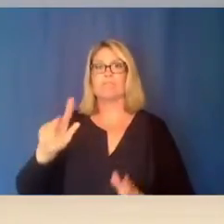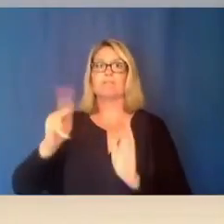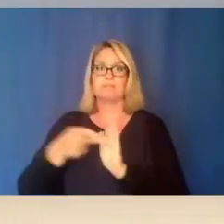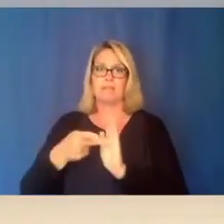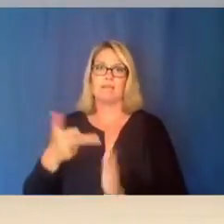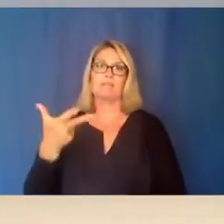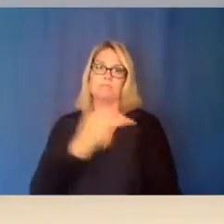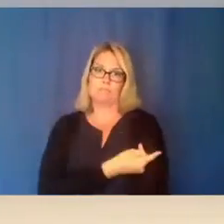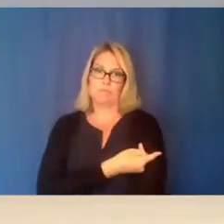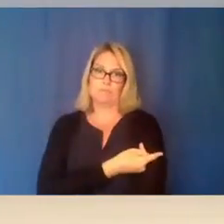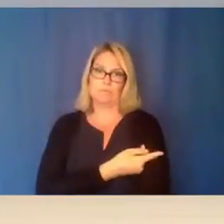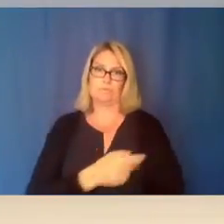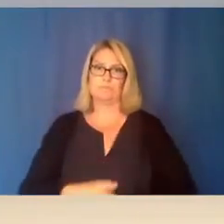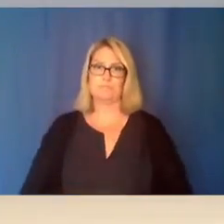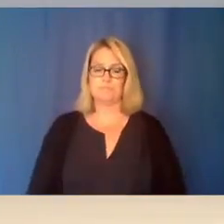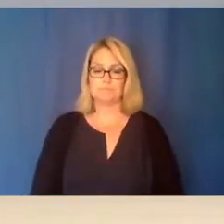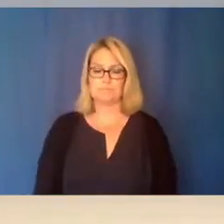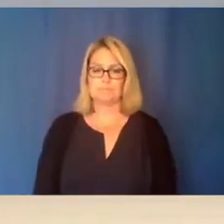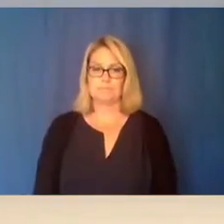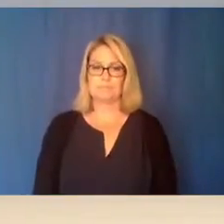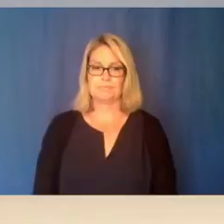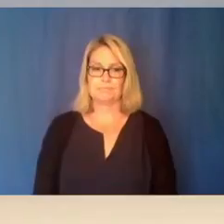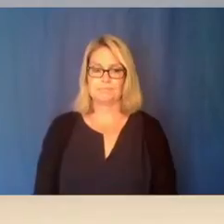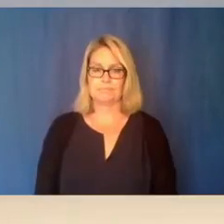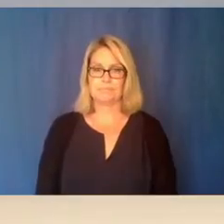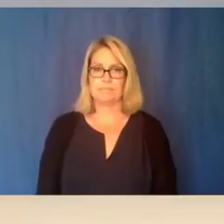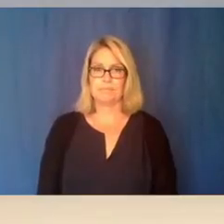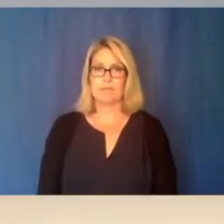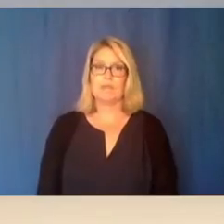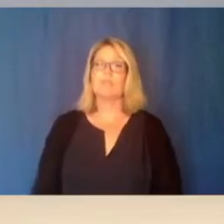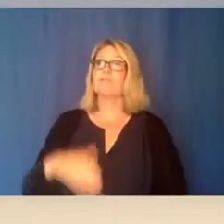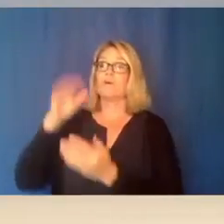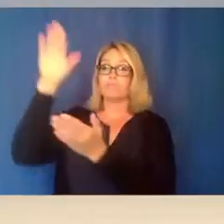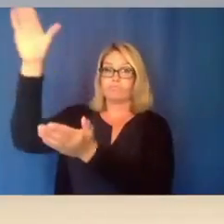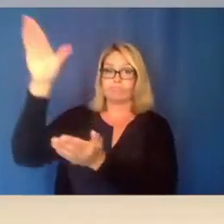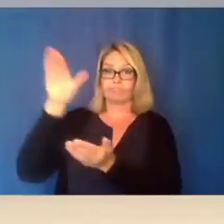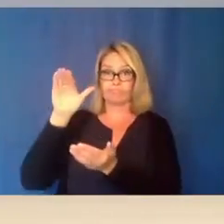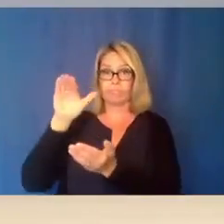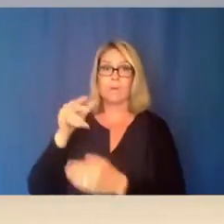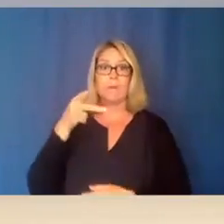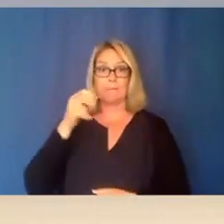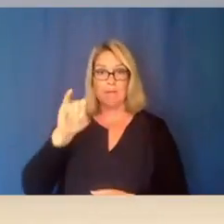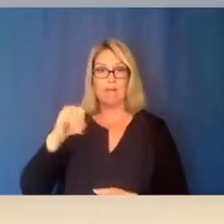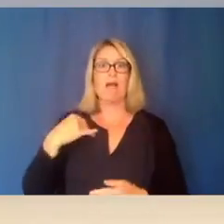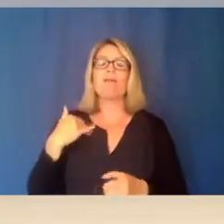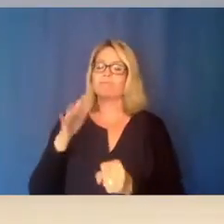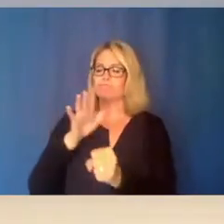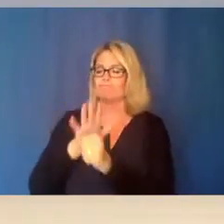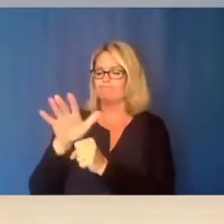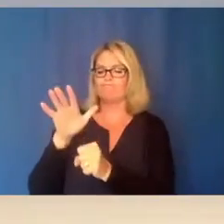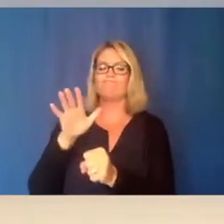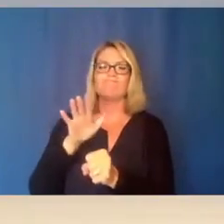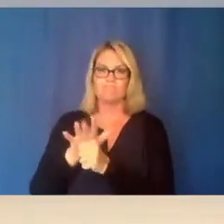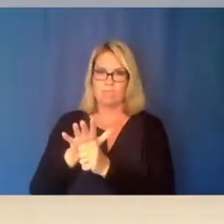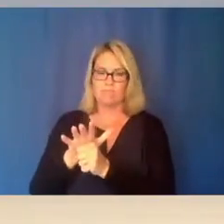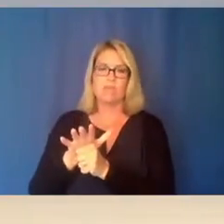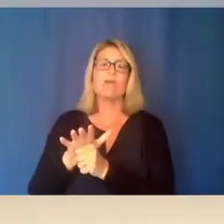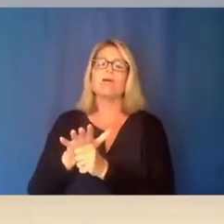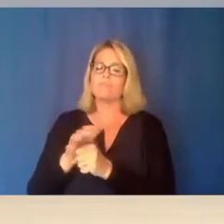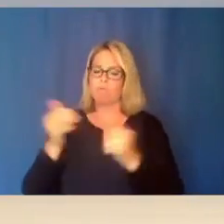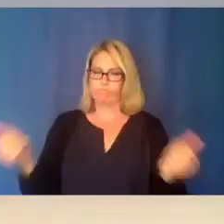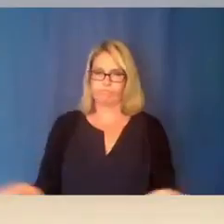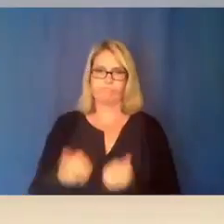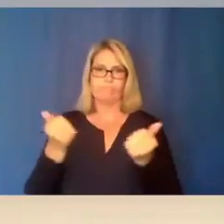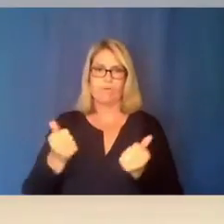doses. Based on the supply of vaccine in PEI, we will have enough mRNA vaccine to fully immunize 50%